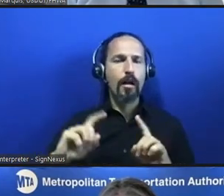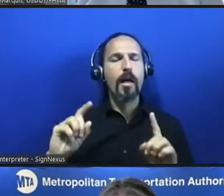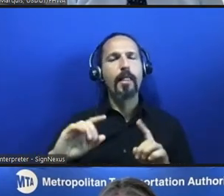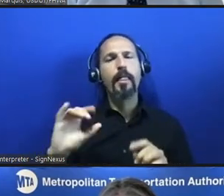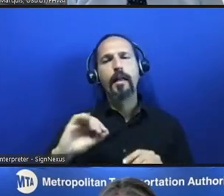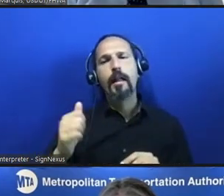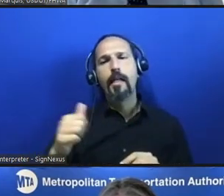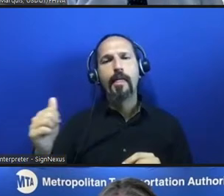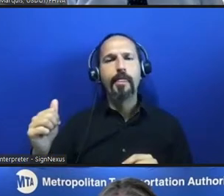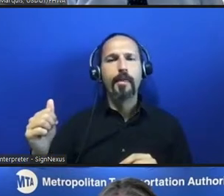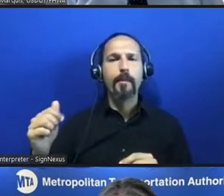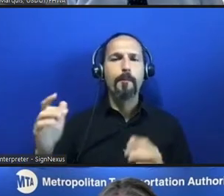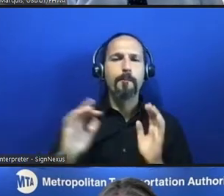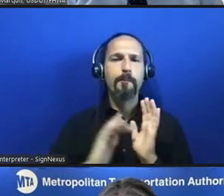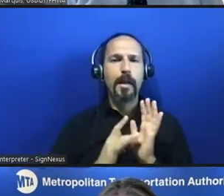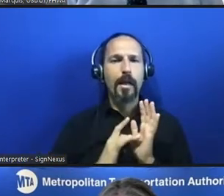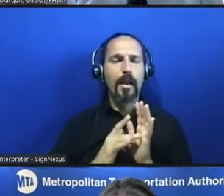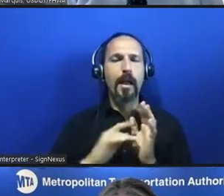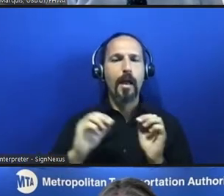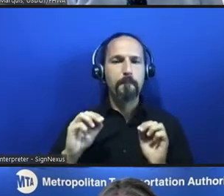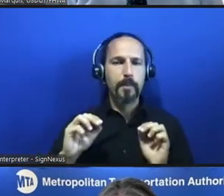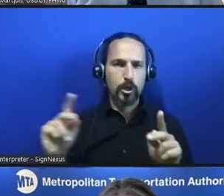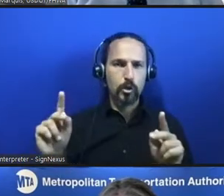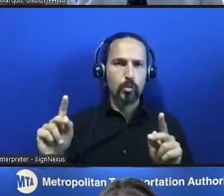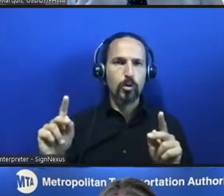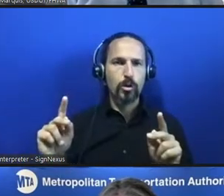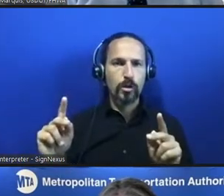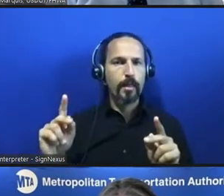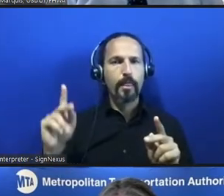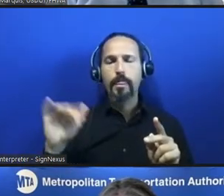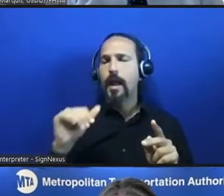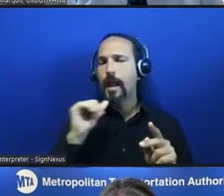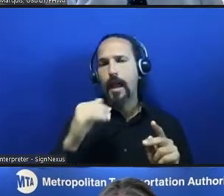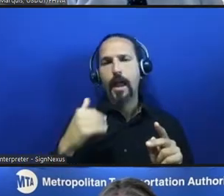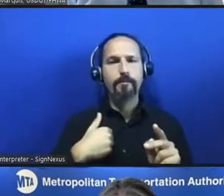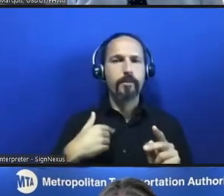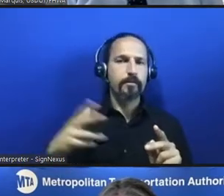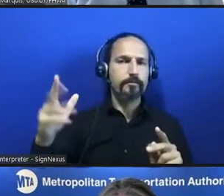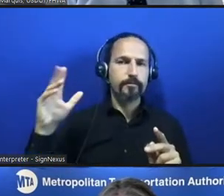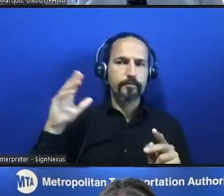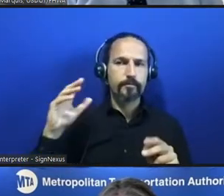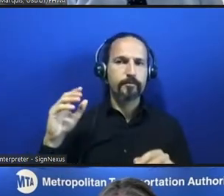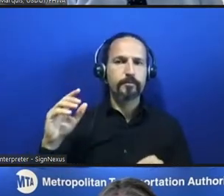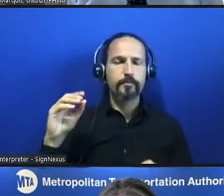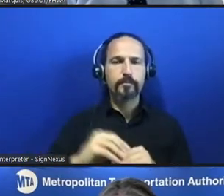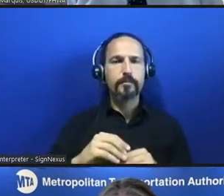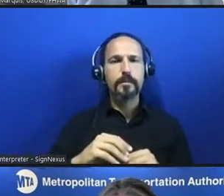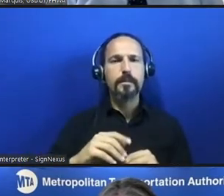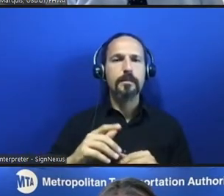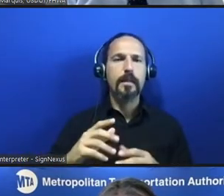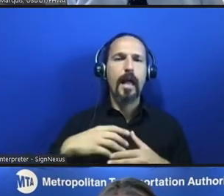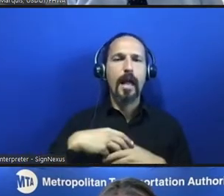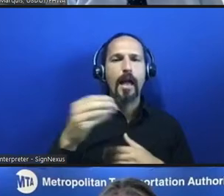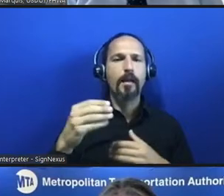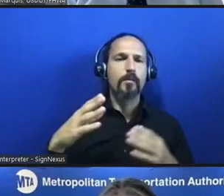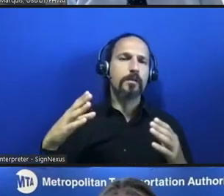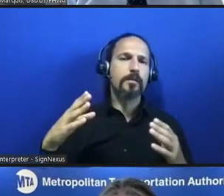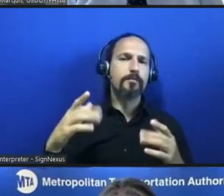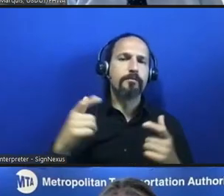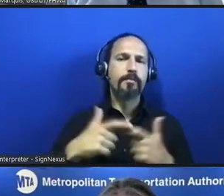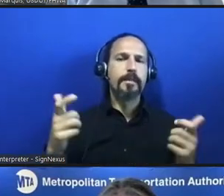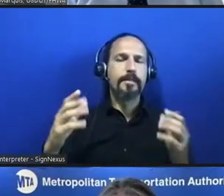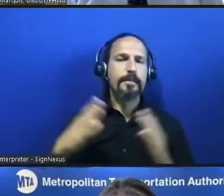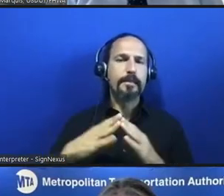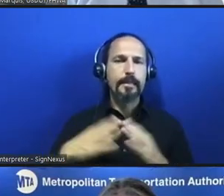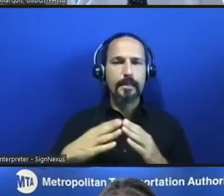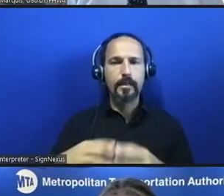other medical opportunities that did not Avail themselves in the suburbs or out of major cities